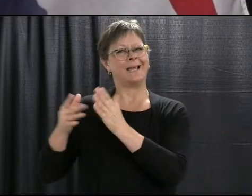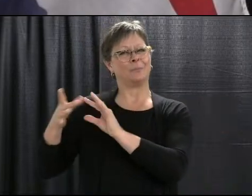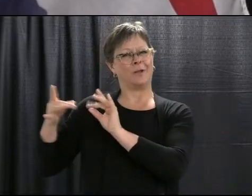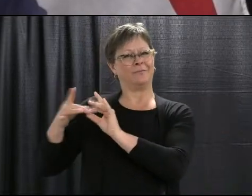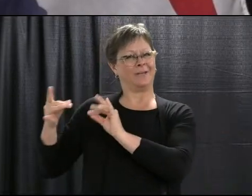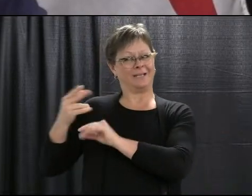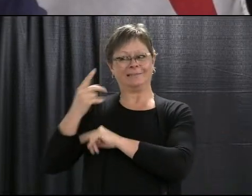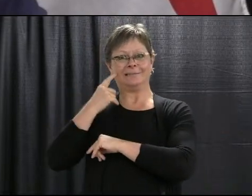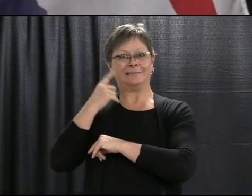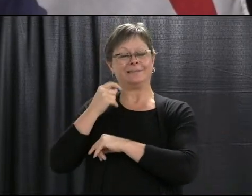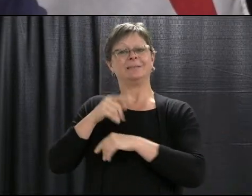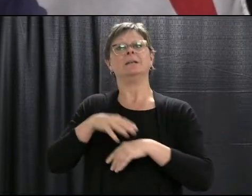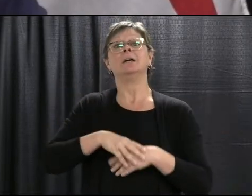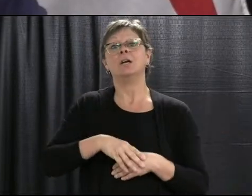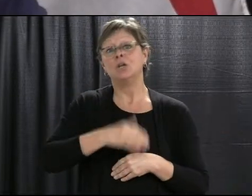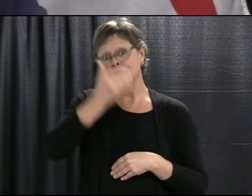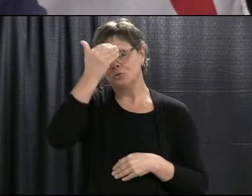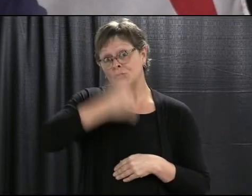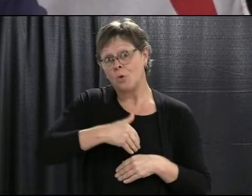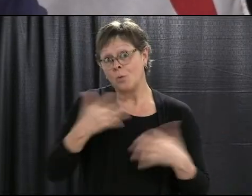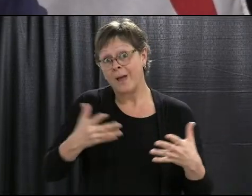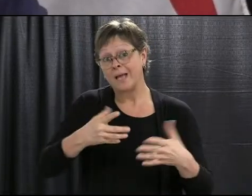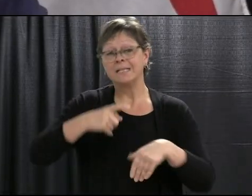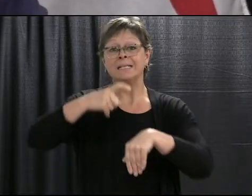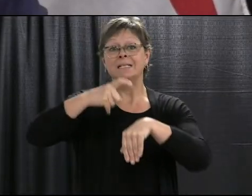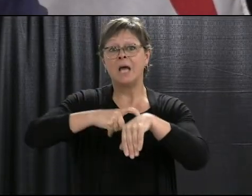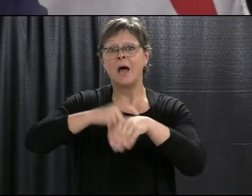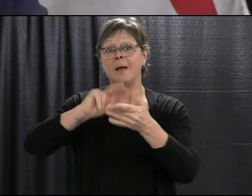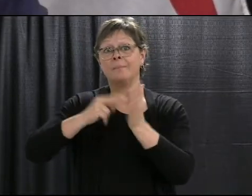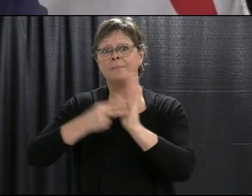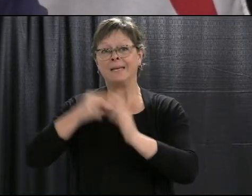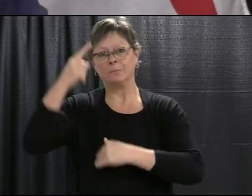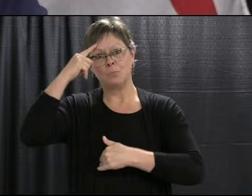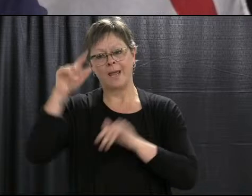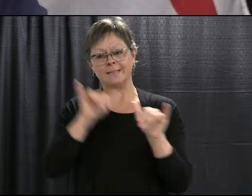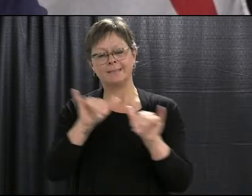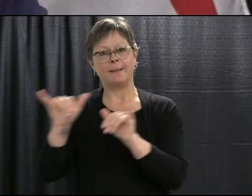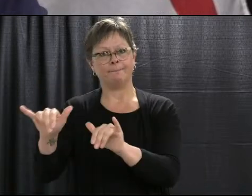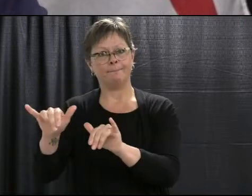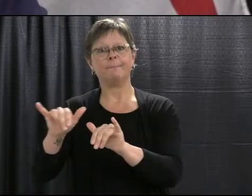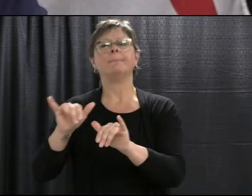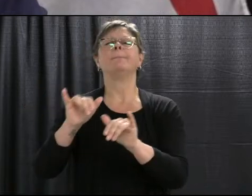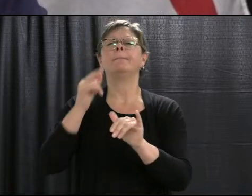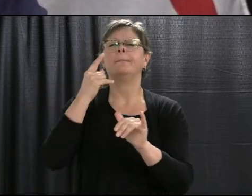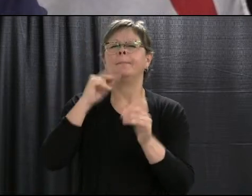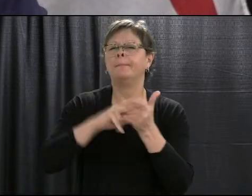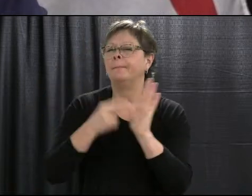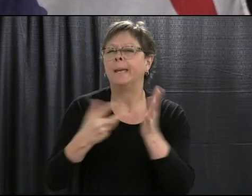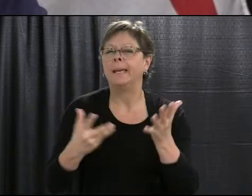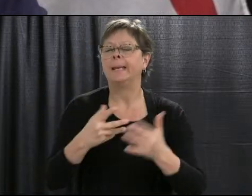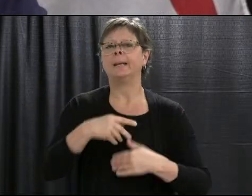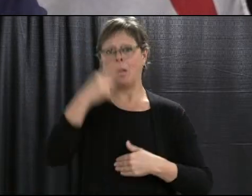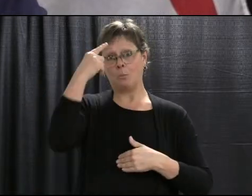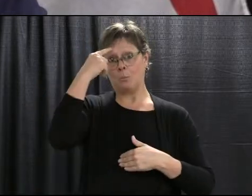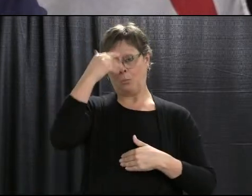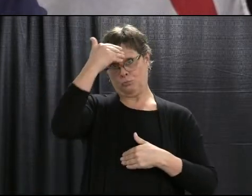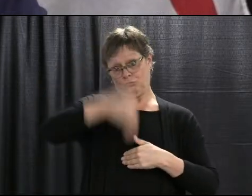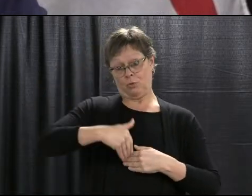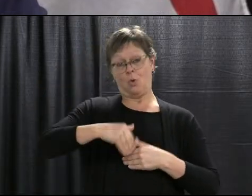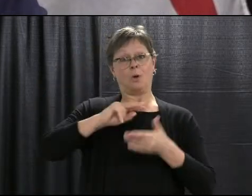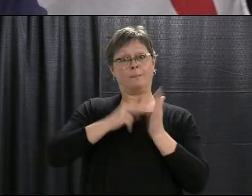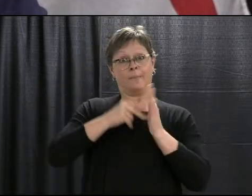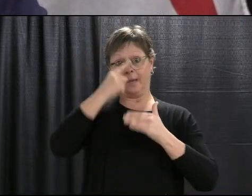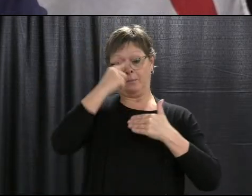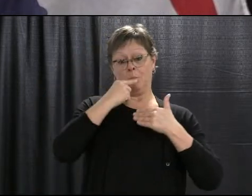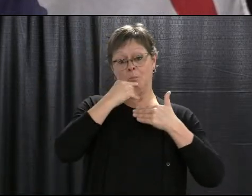stroke, time is brain. So when a stroke is either caused by a hemorrhage or is caused by a